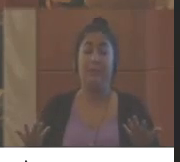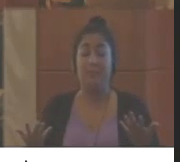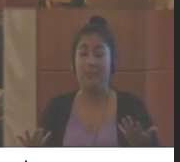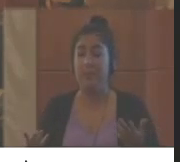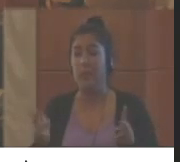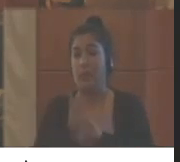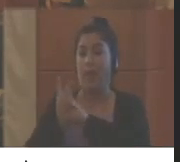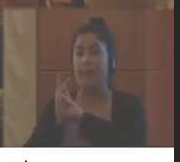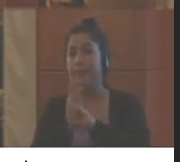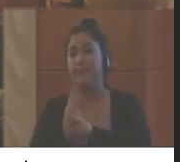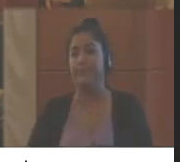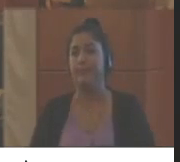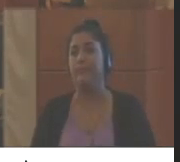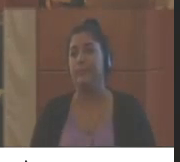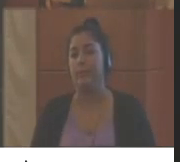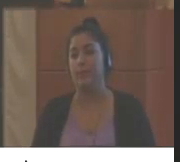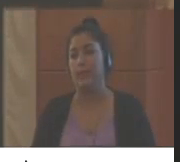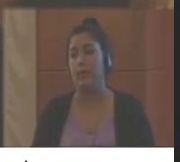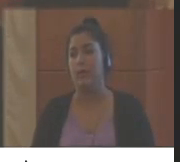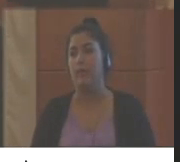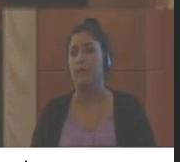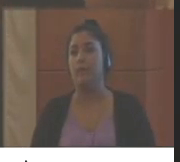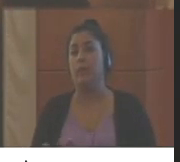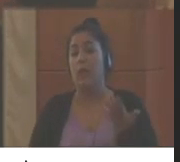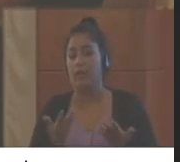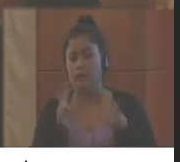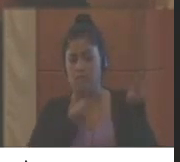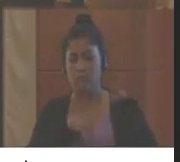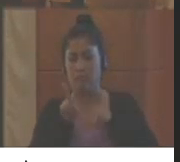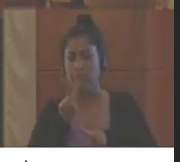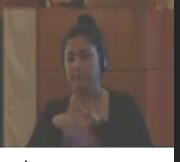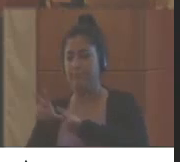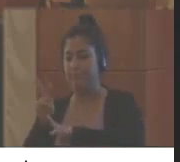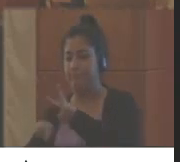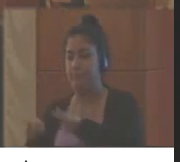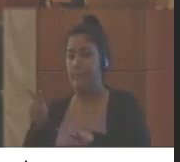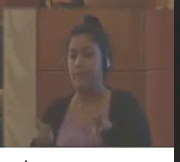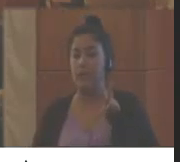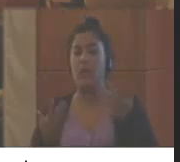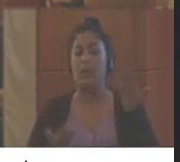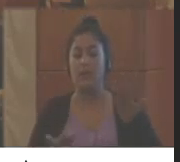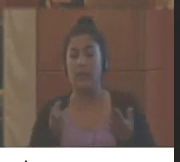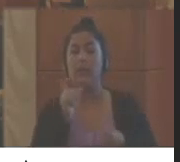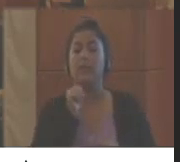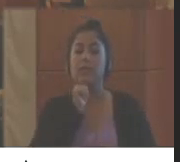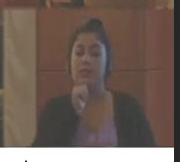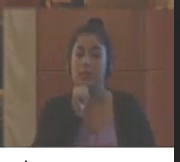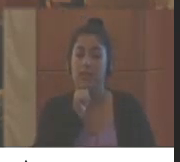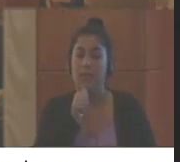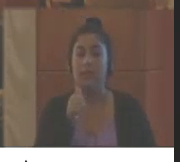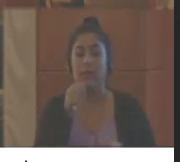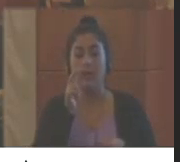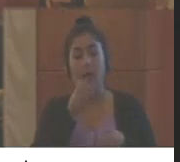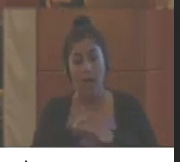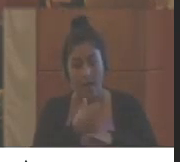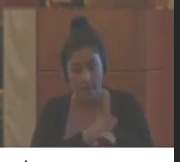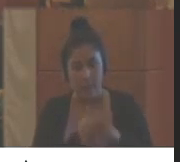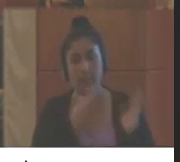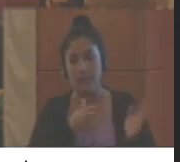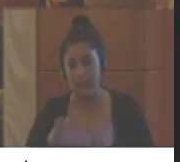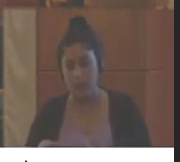case, when we speak about adopting a policy for risk management, we need